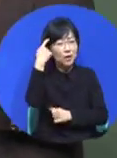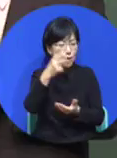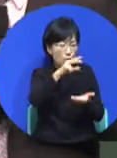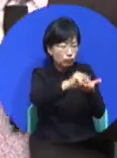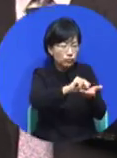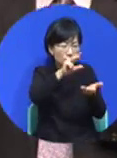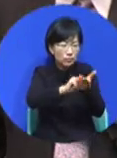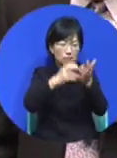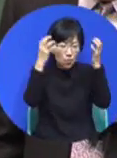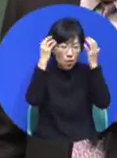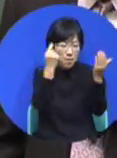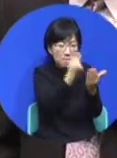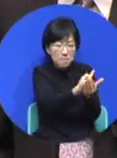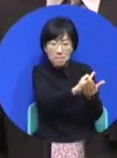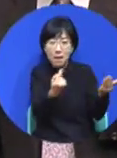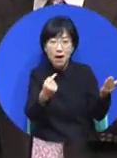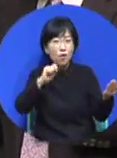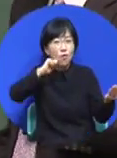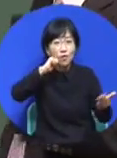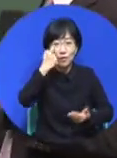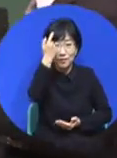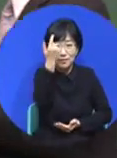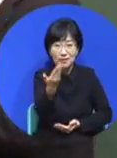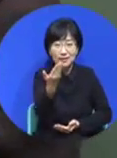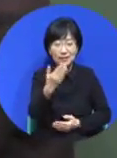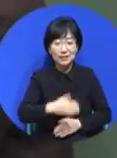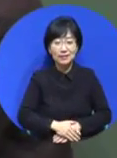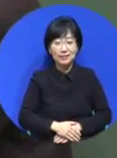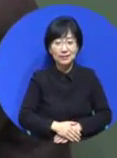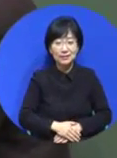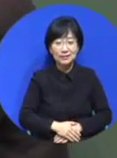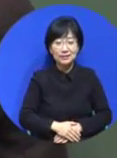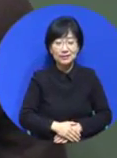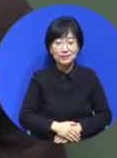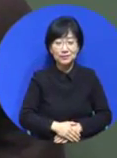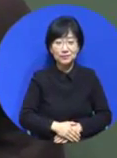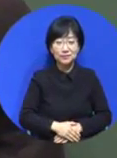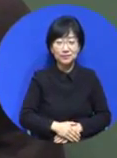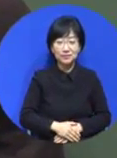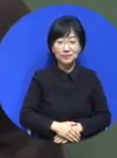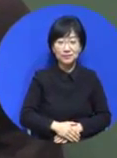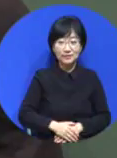Why is it that mankind cannot come out of the problems?